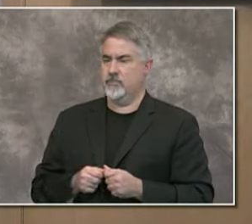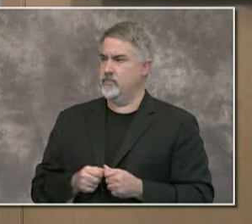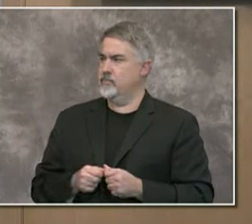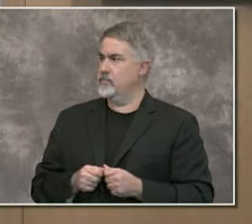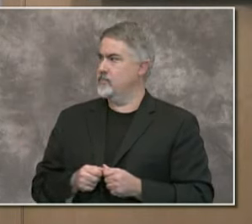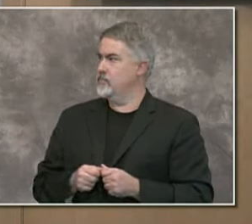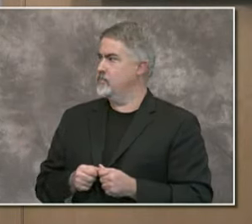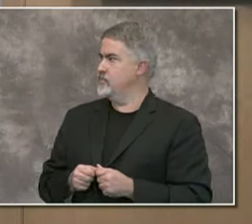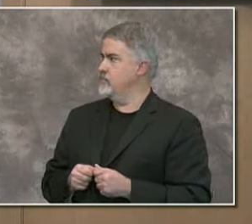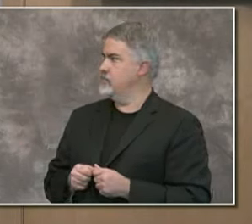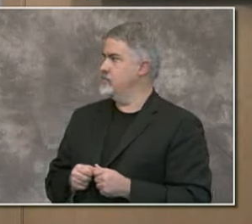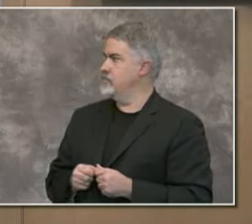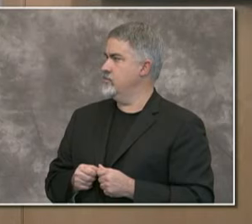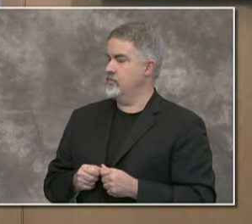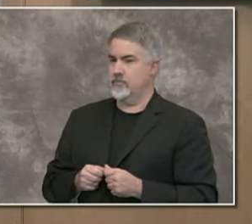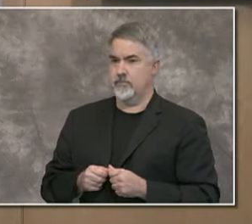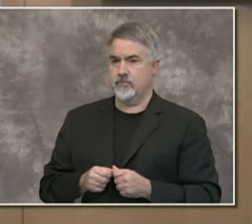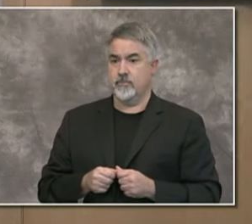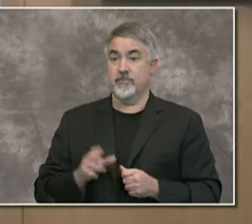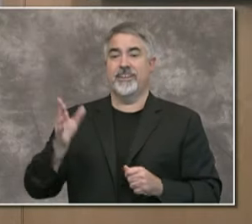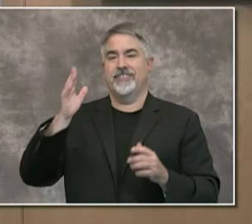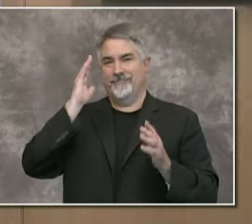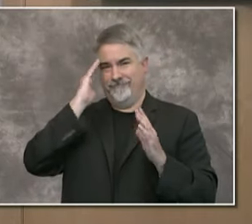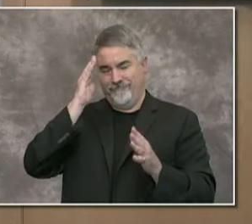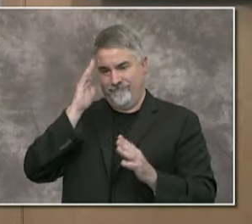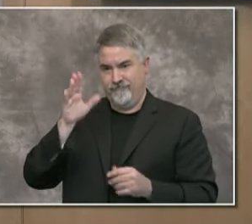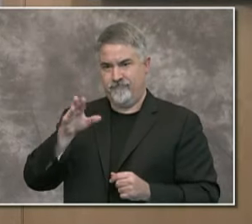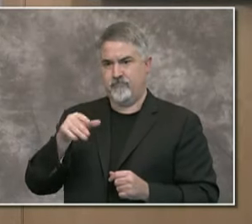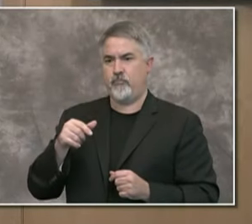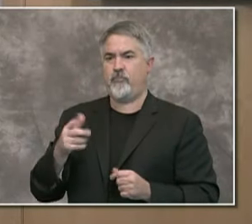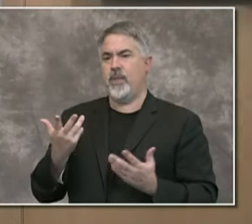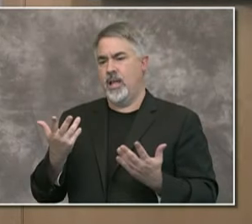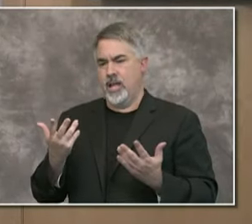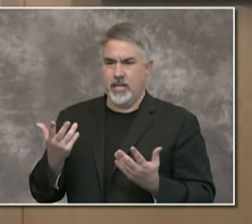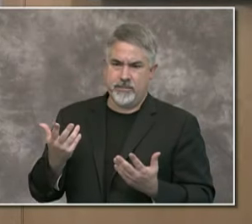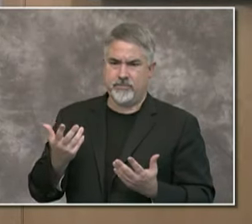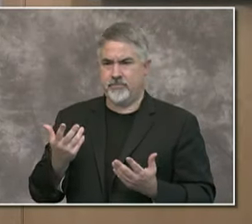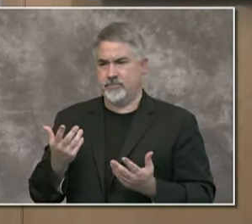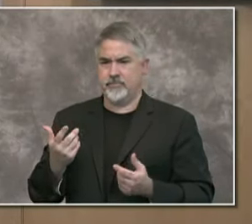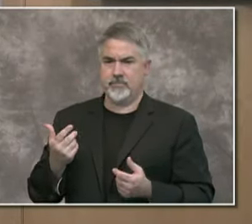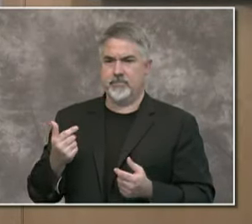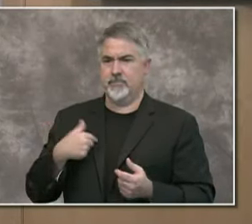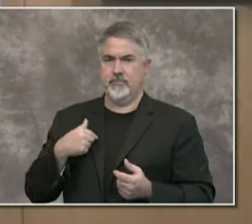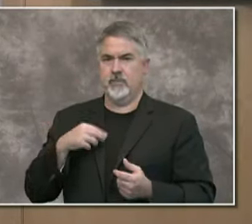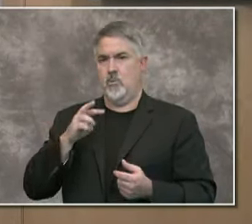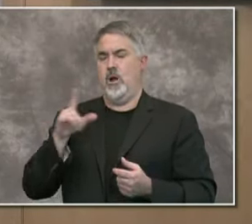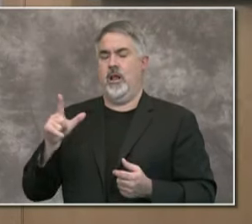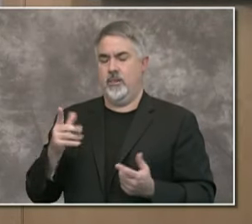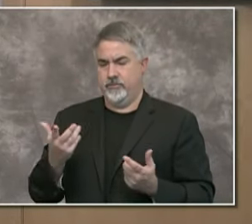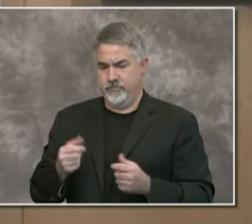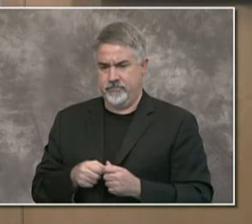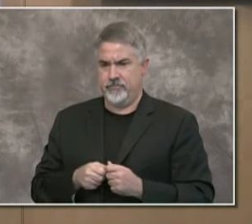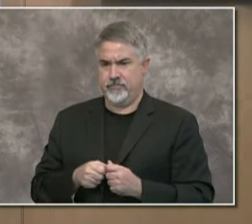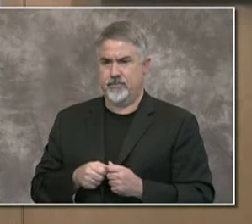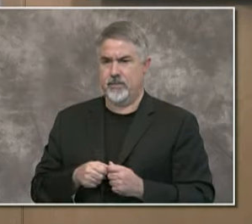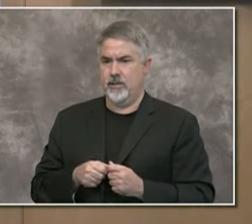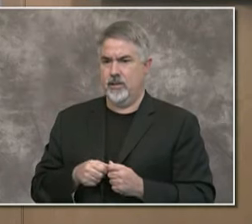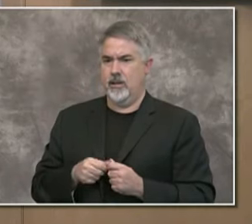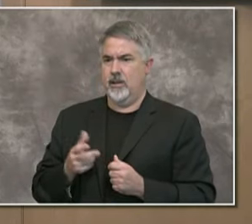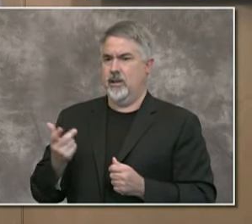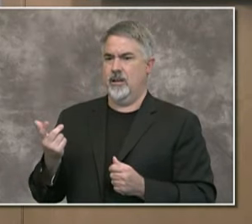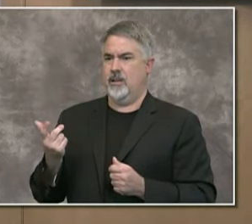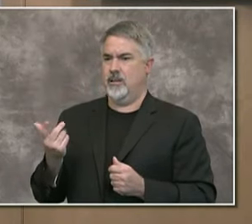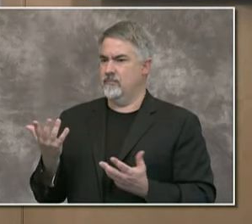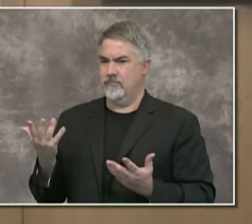Yes, hi there. This is Will Hansberry. And I don't know if Dr. McDonald is